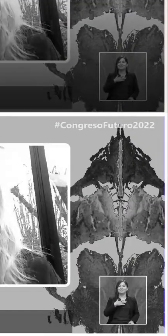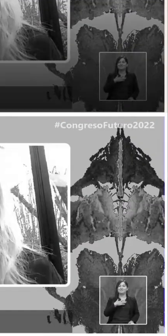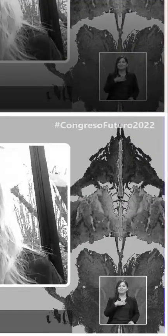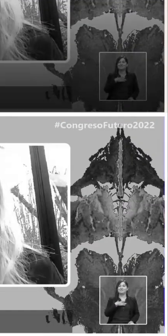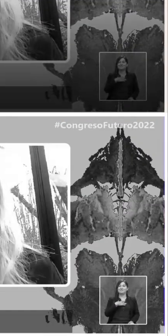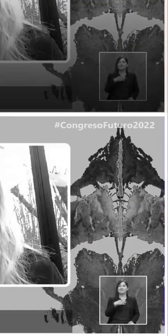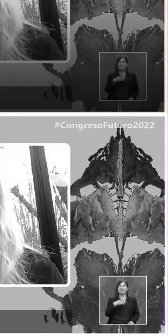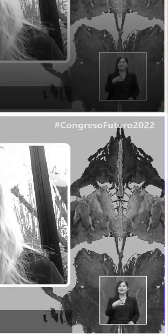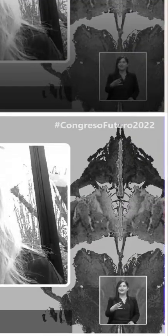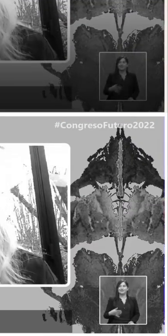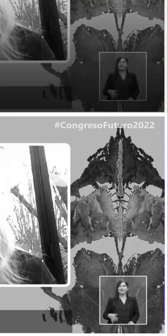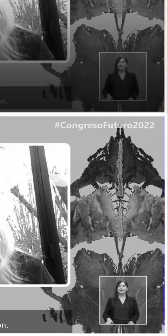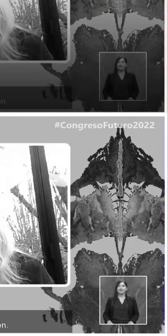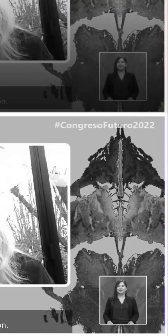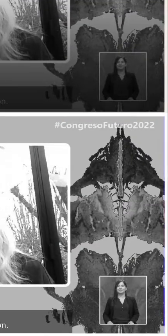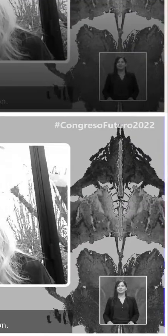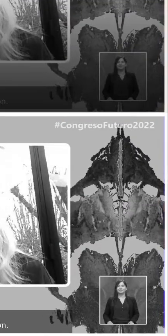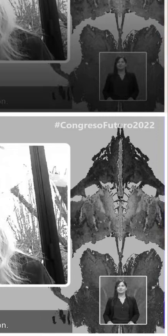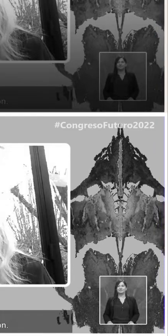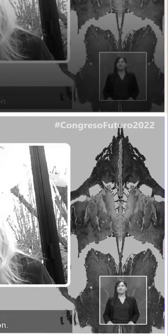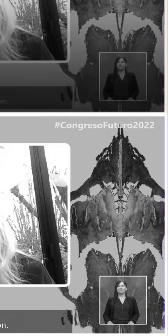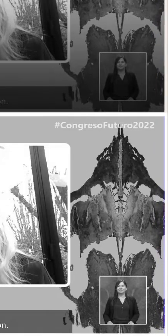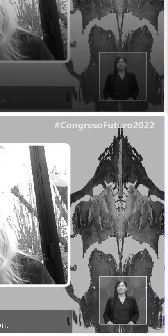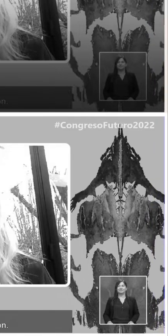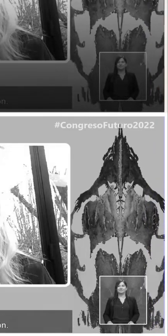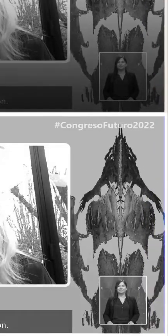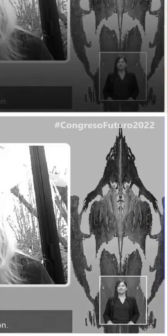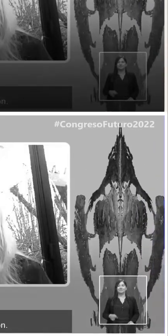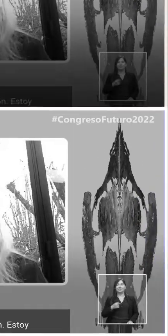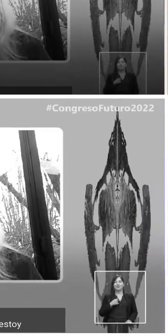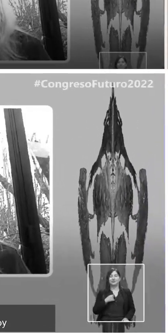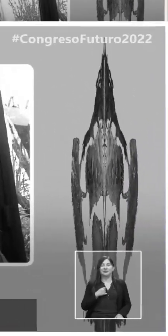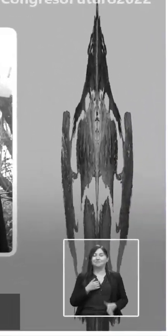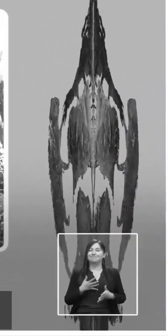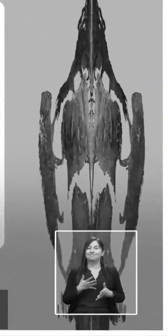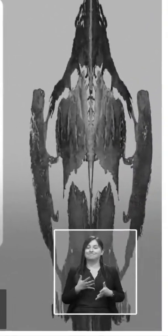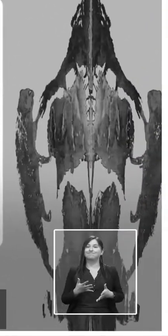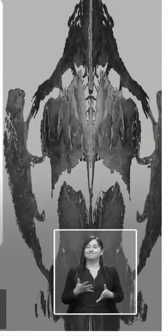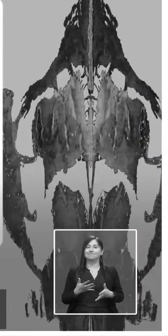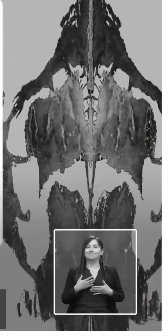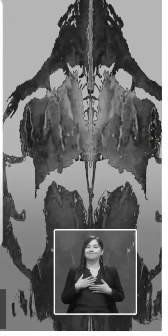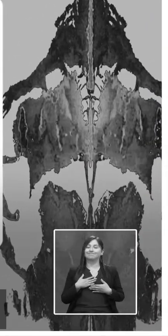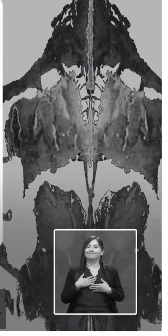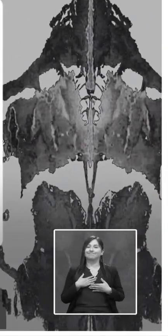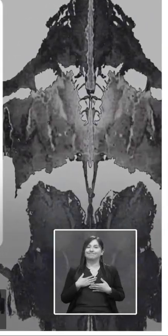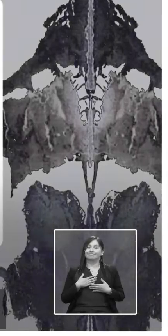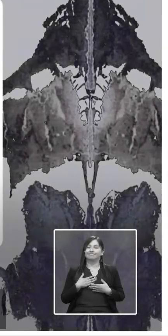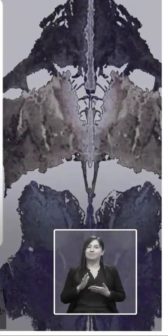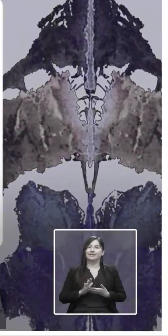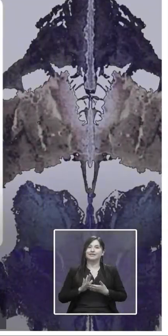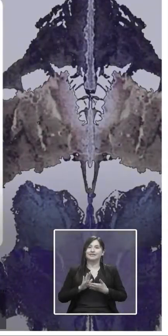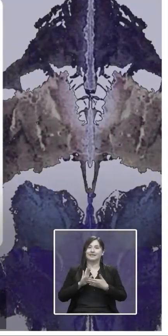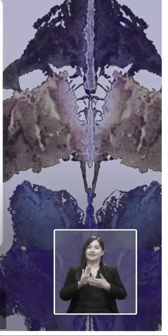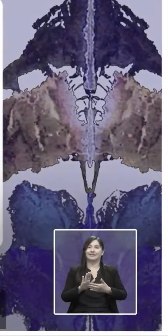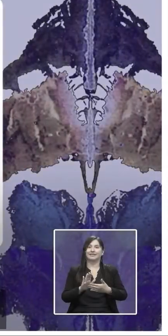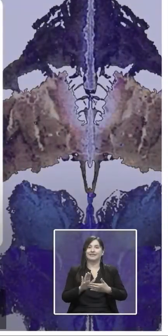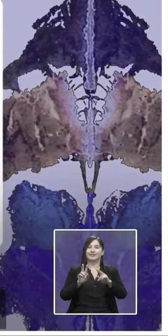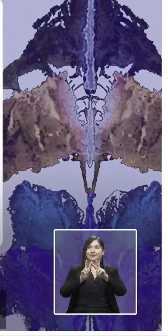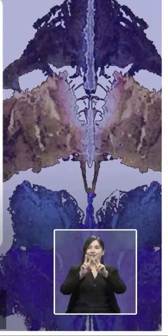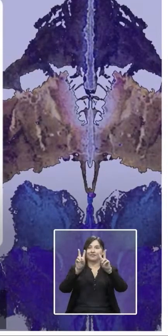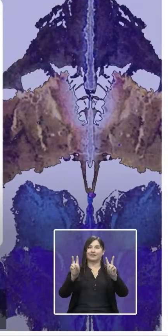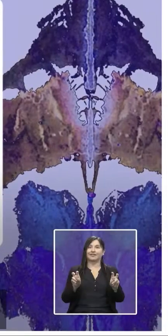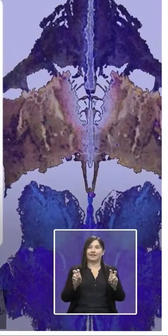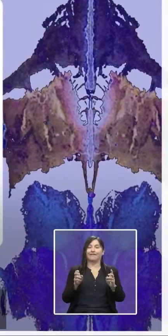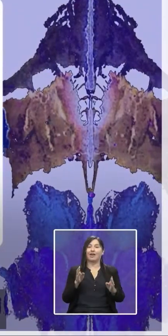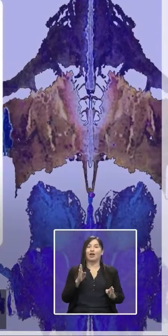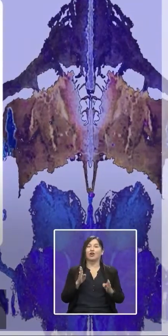So I'm delighted to present this talk on emotional robots and nudge. What about ethics? So I